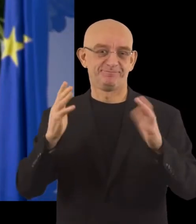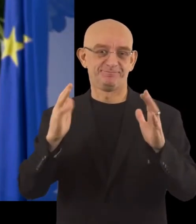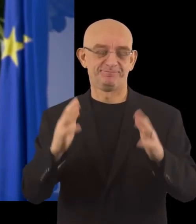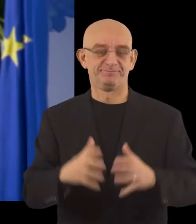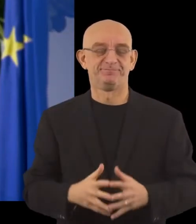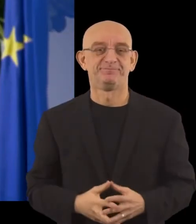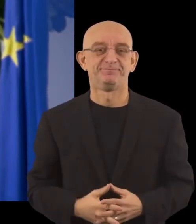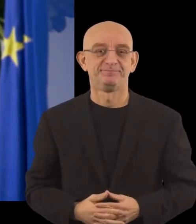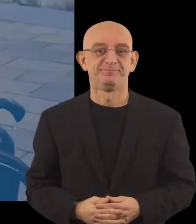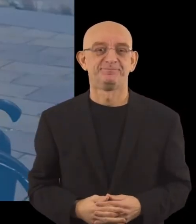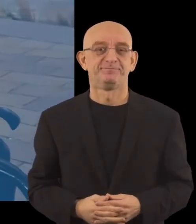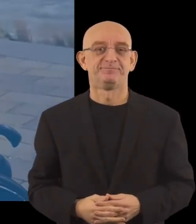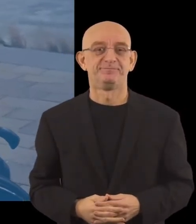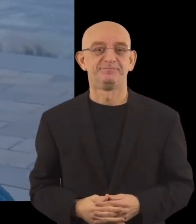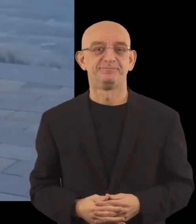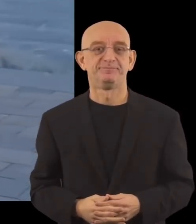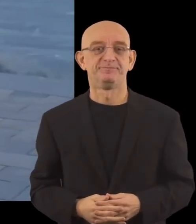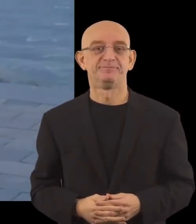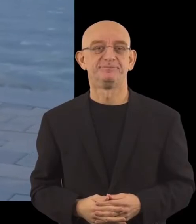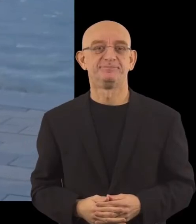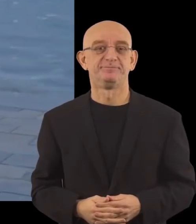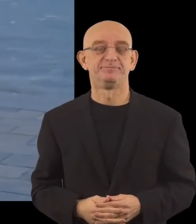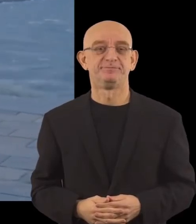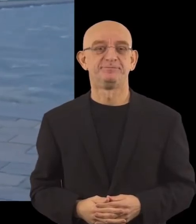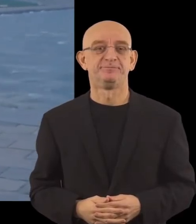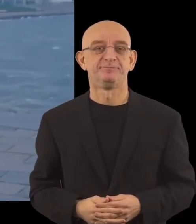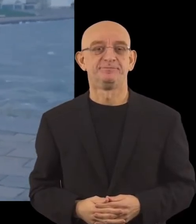Bremerhaven in Germany.